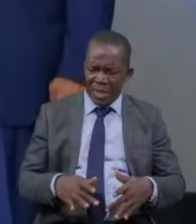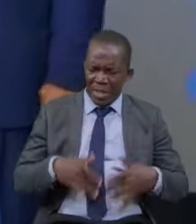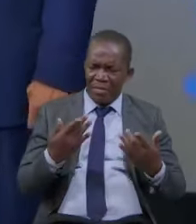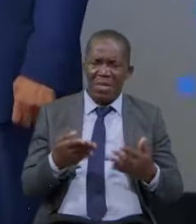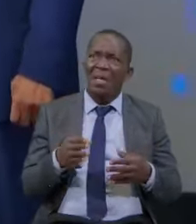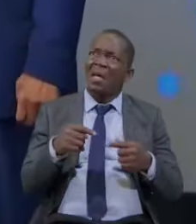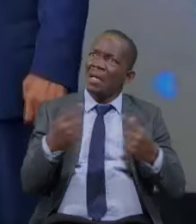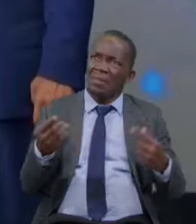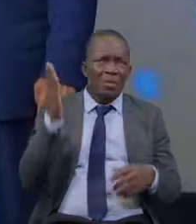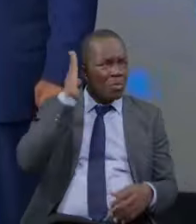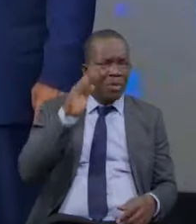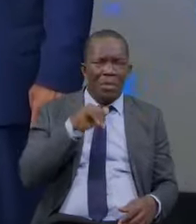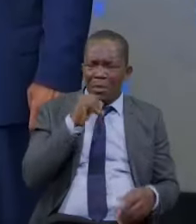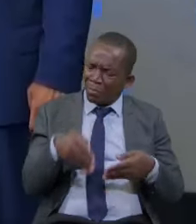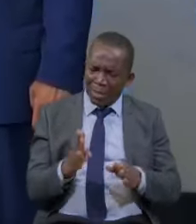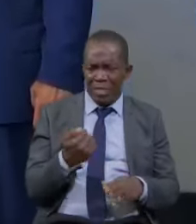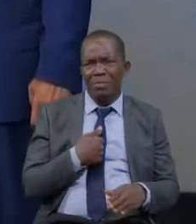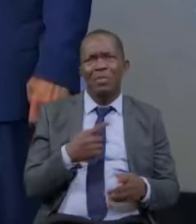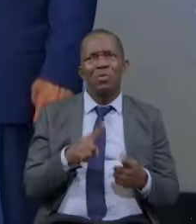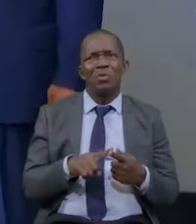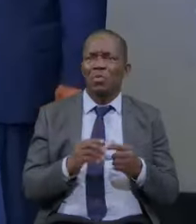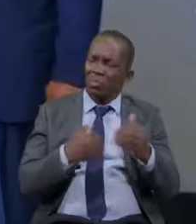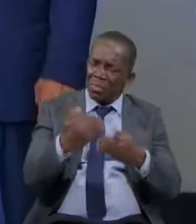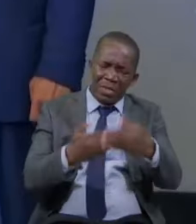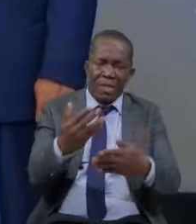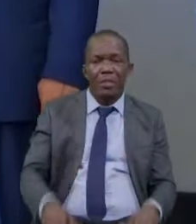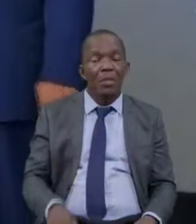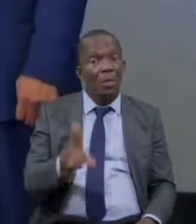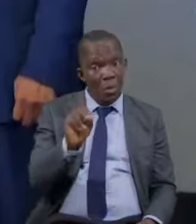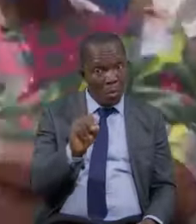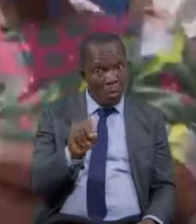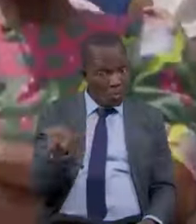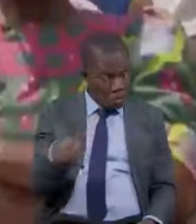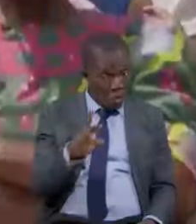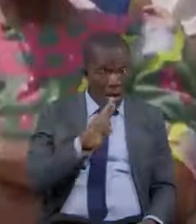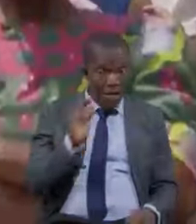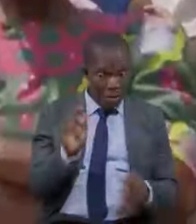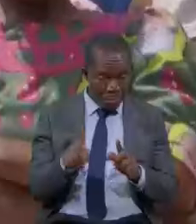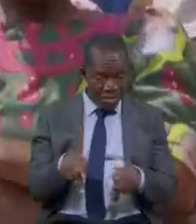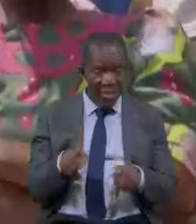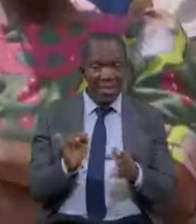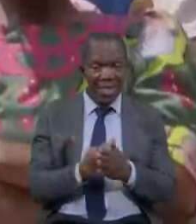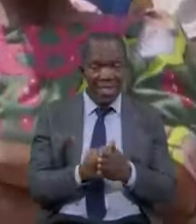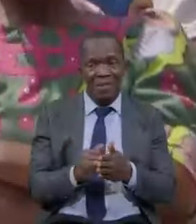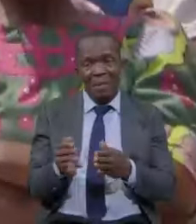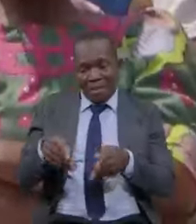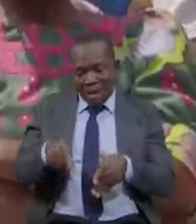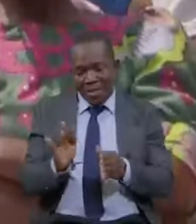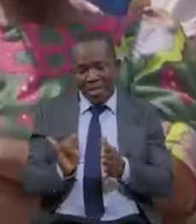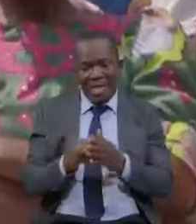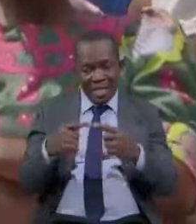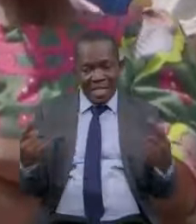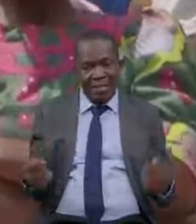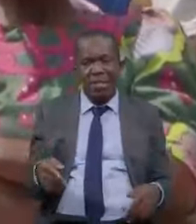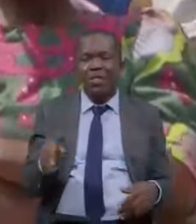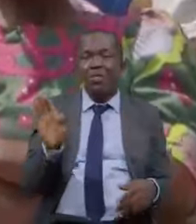magnifying those enemies. Those enemies of your life, they are nothing. They will come to nothing. It